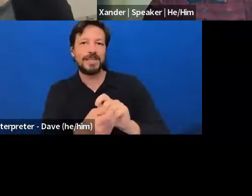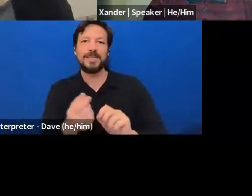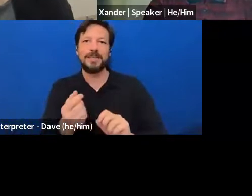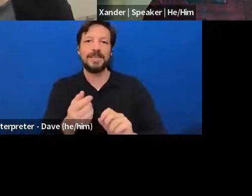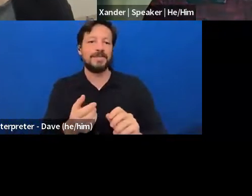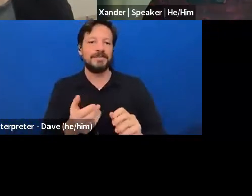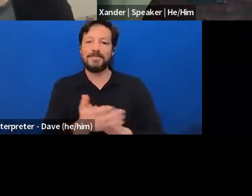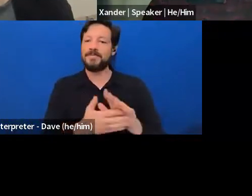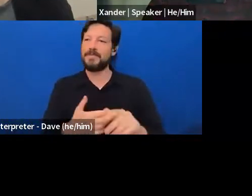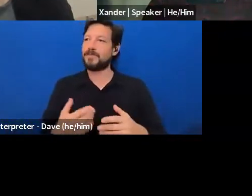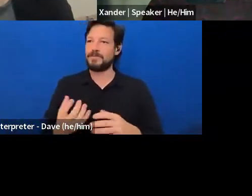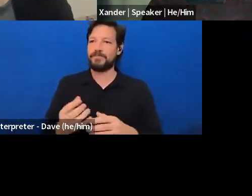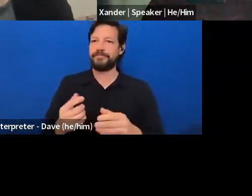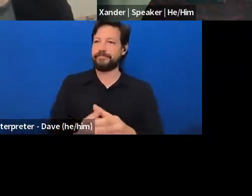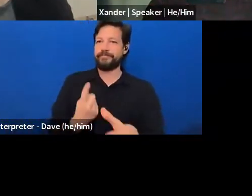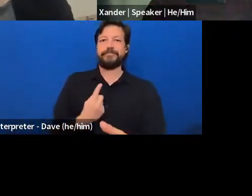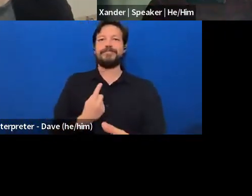being left out.